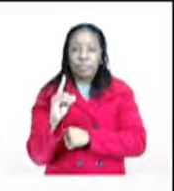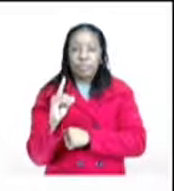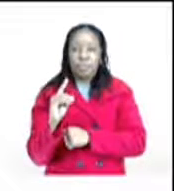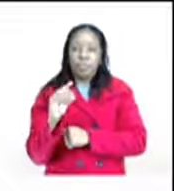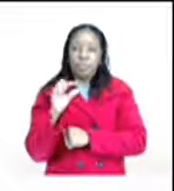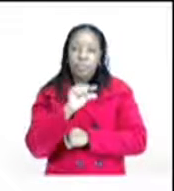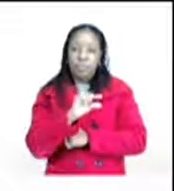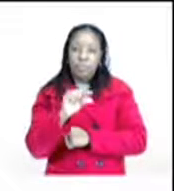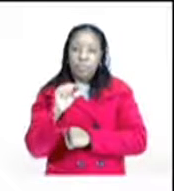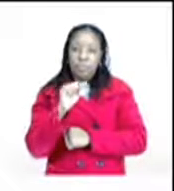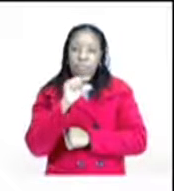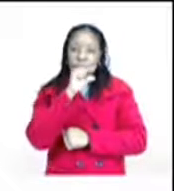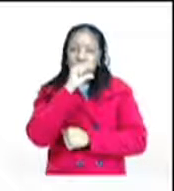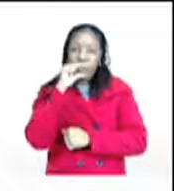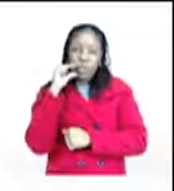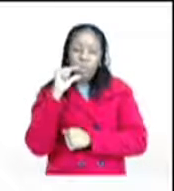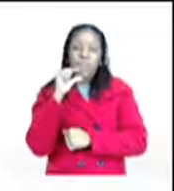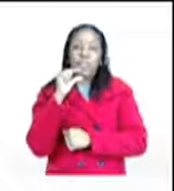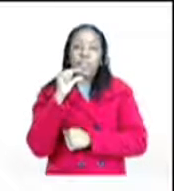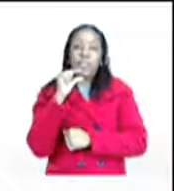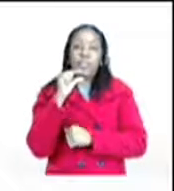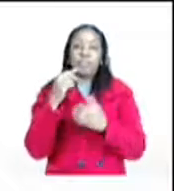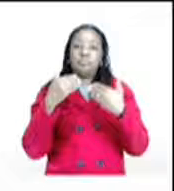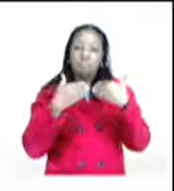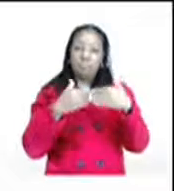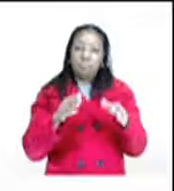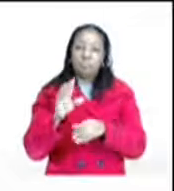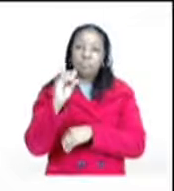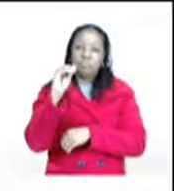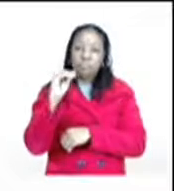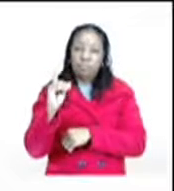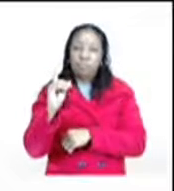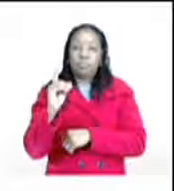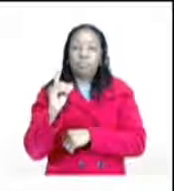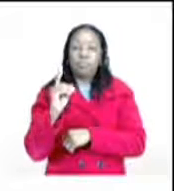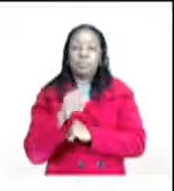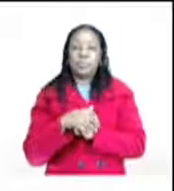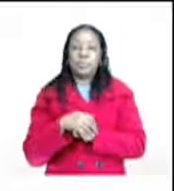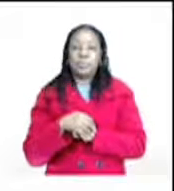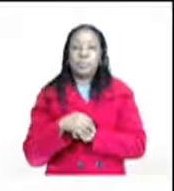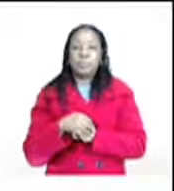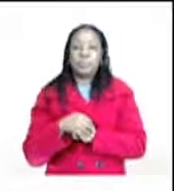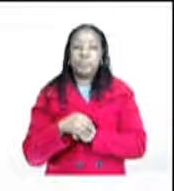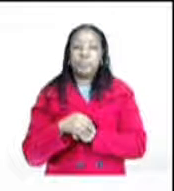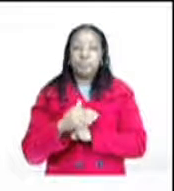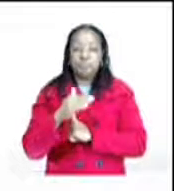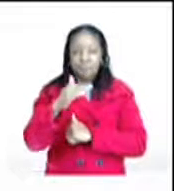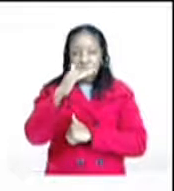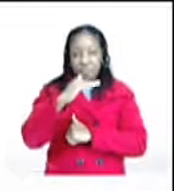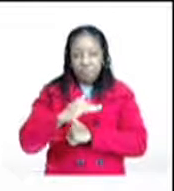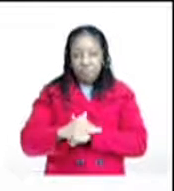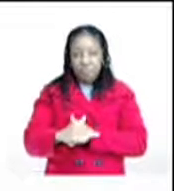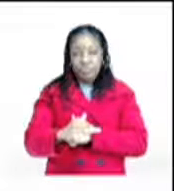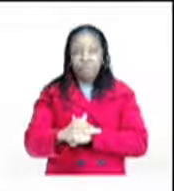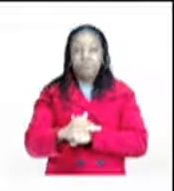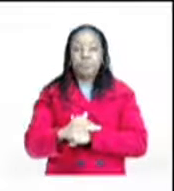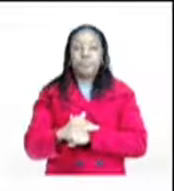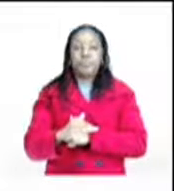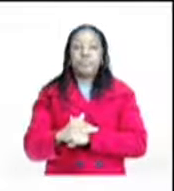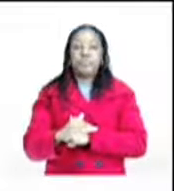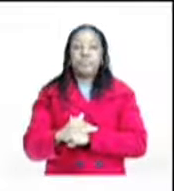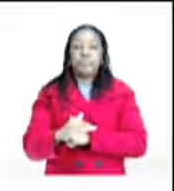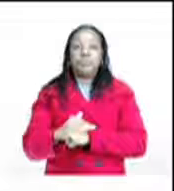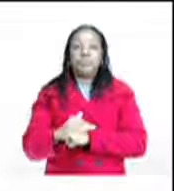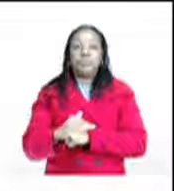D, or that start with a letter D. Once you have done that, let's move just below the